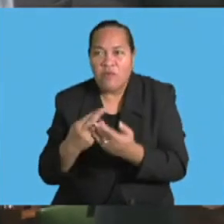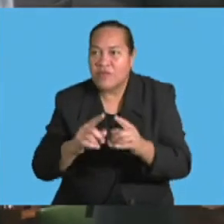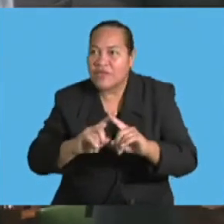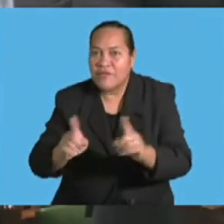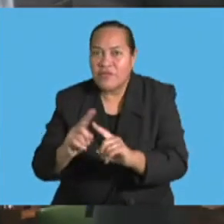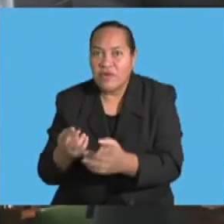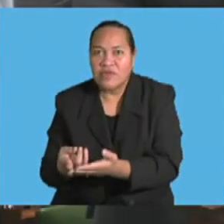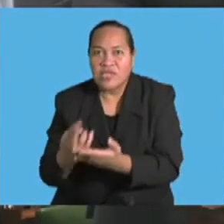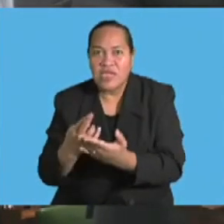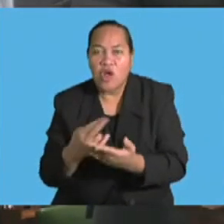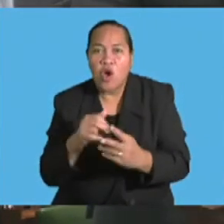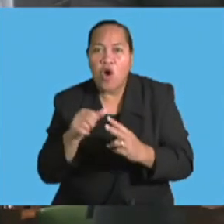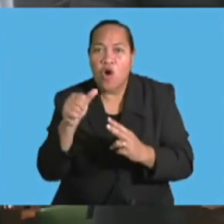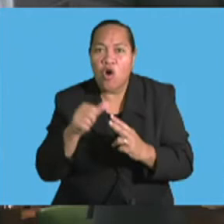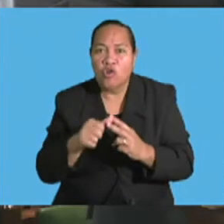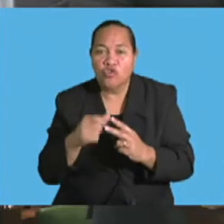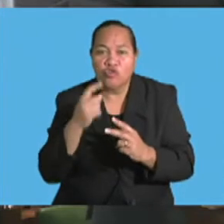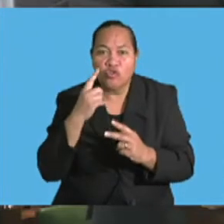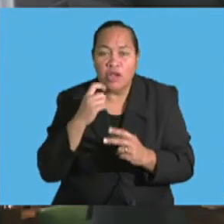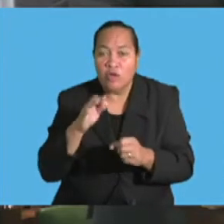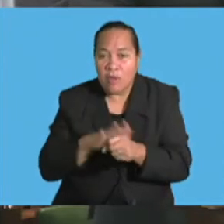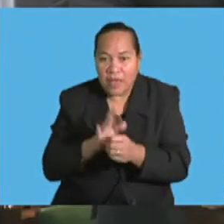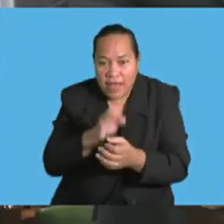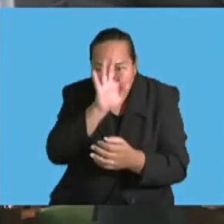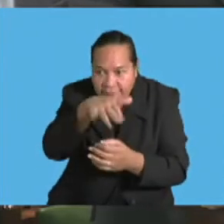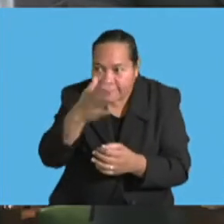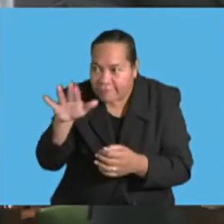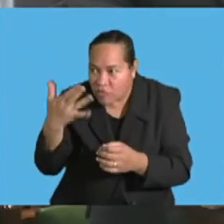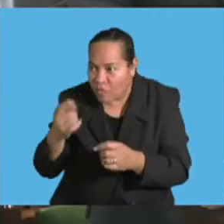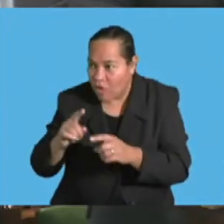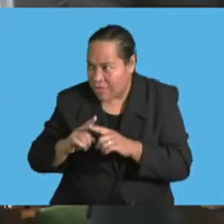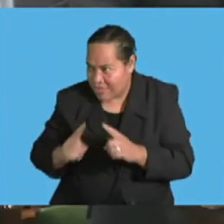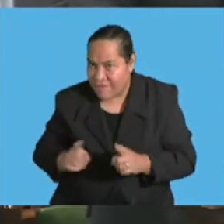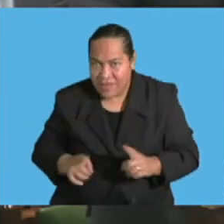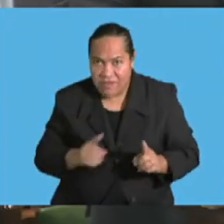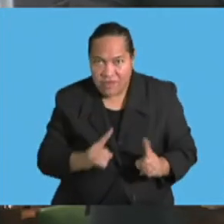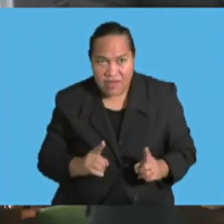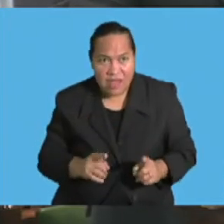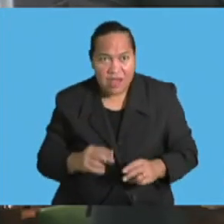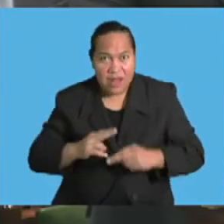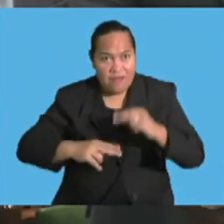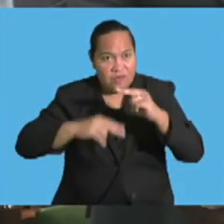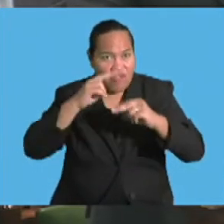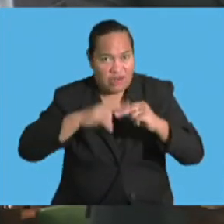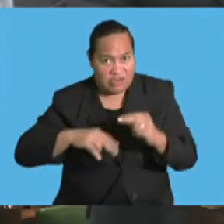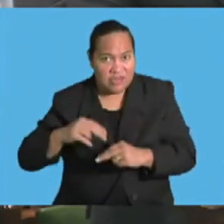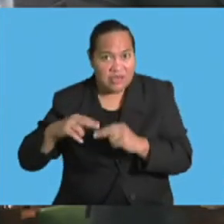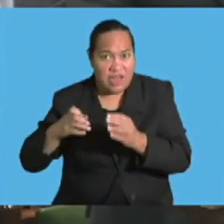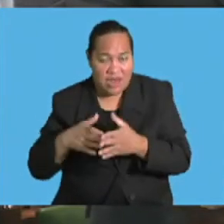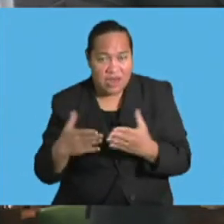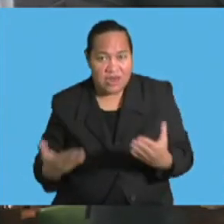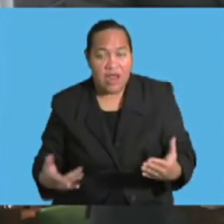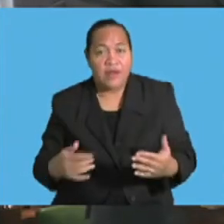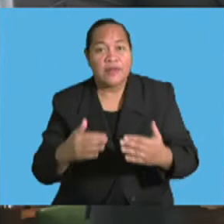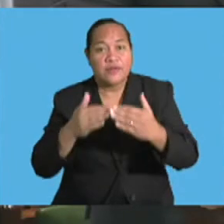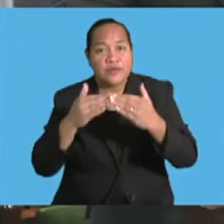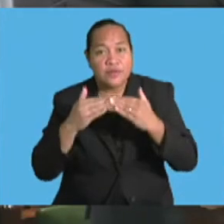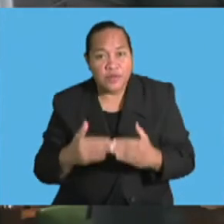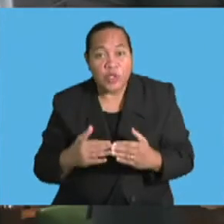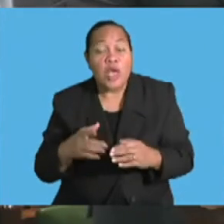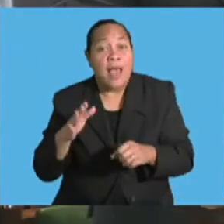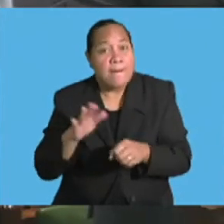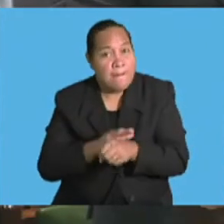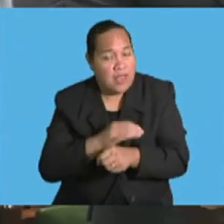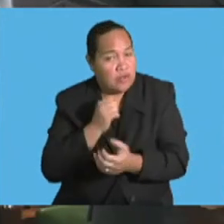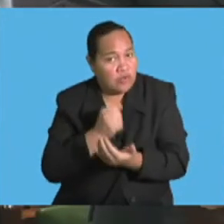including conducting an audit of the existing infrastructure. Decision makers will be required to ensure that new infrastructure